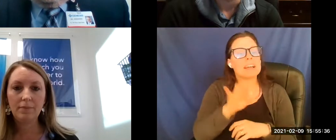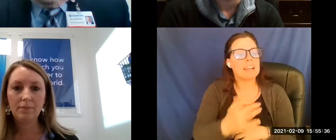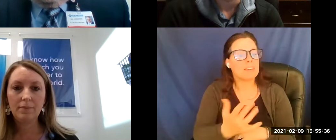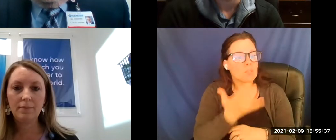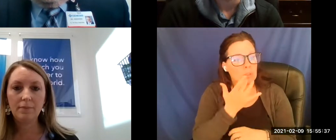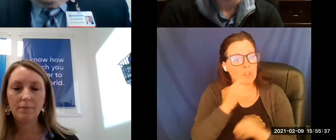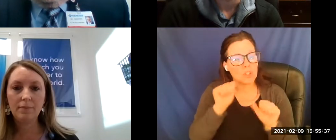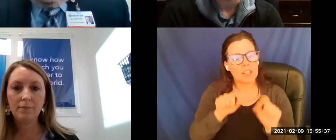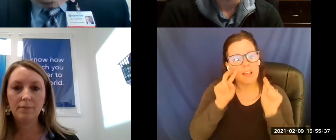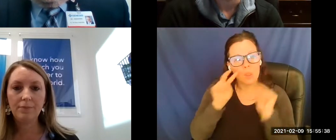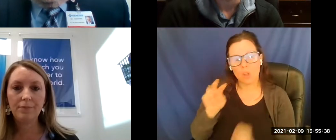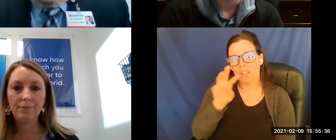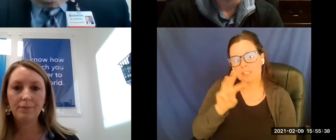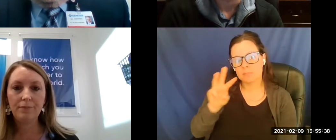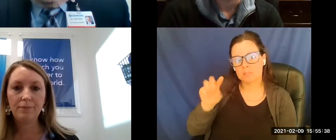at